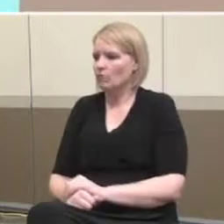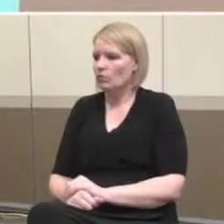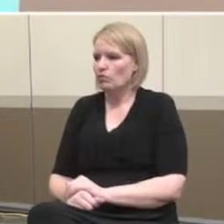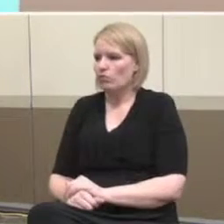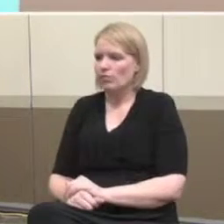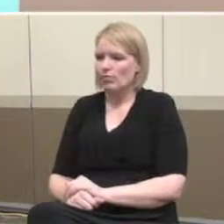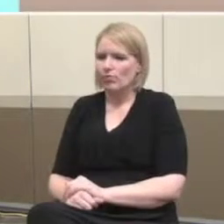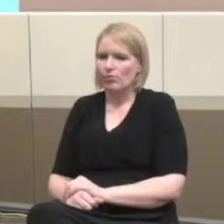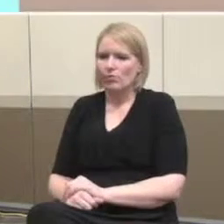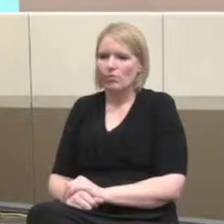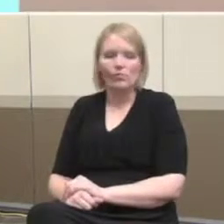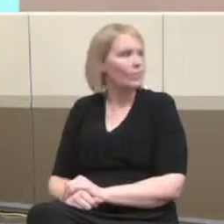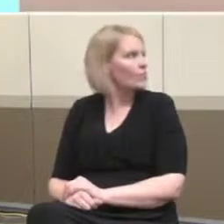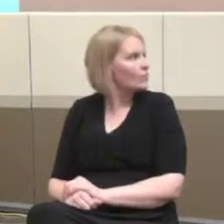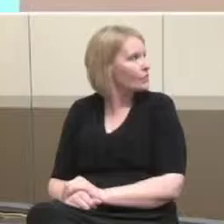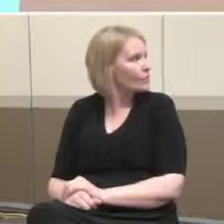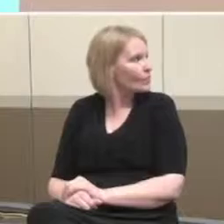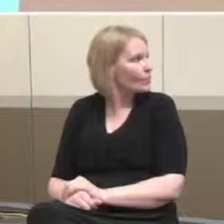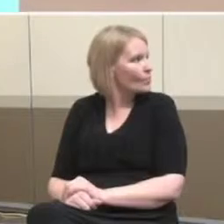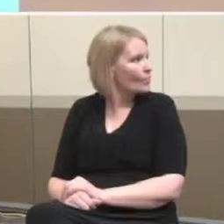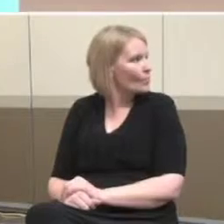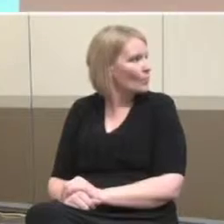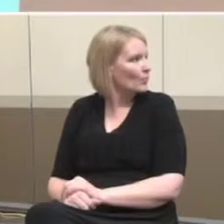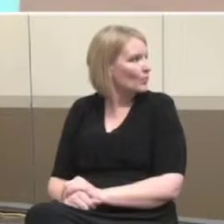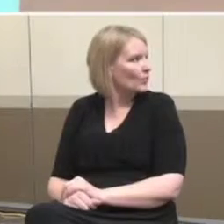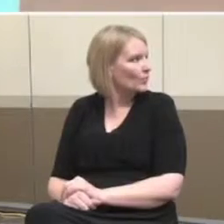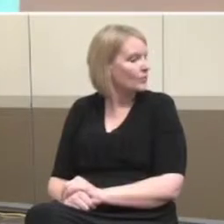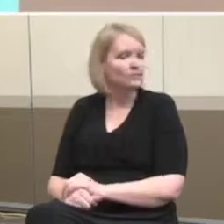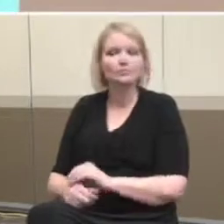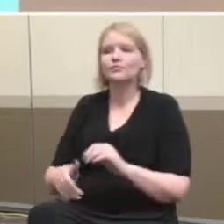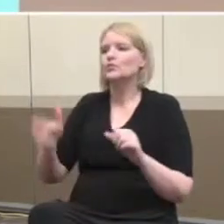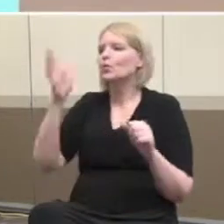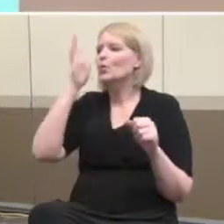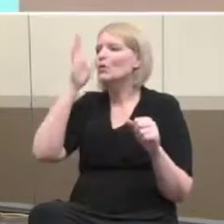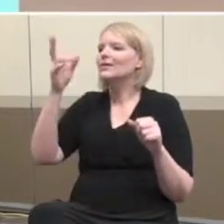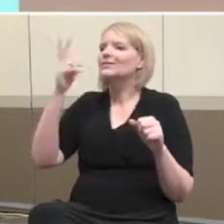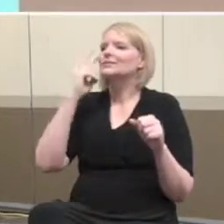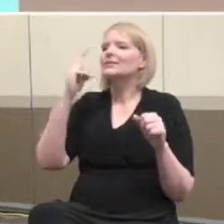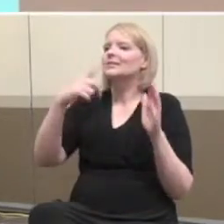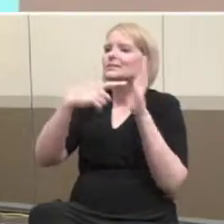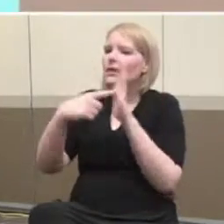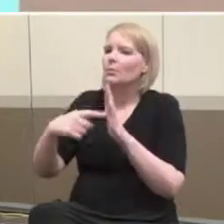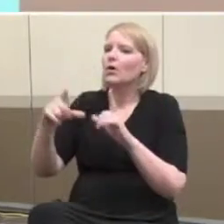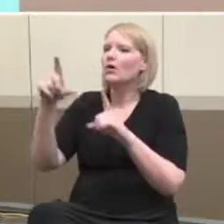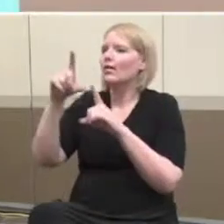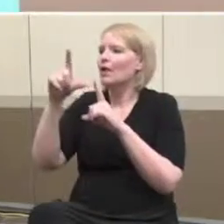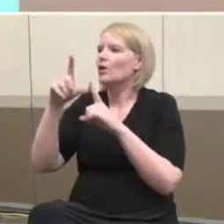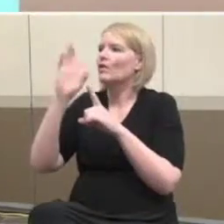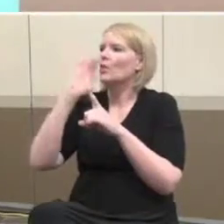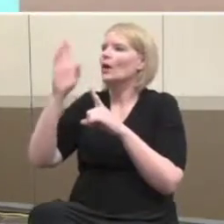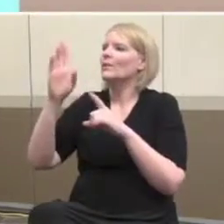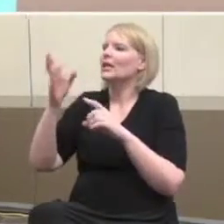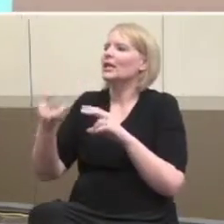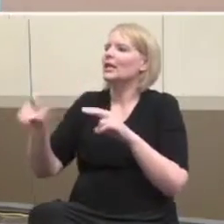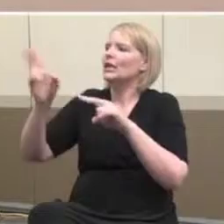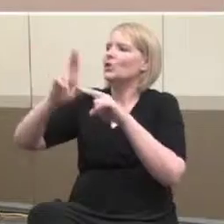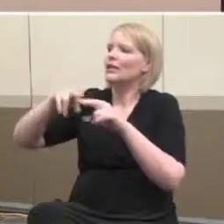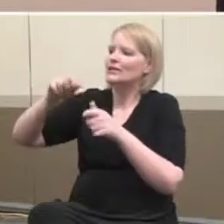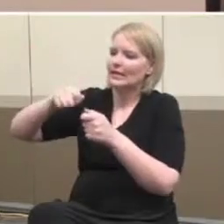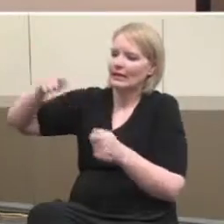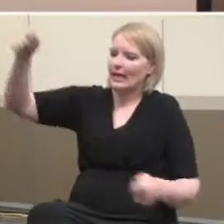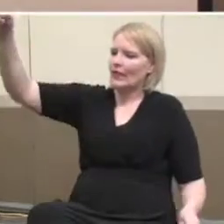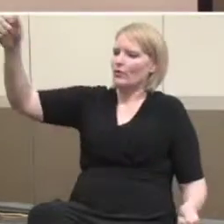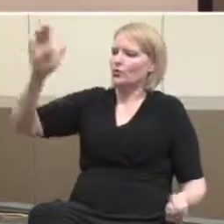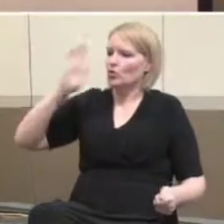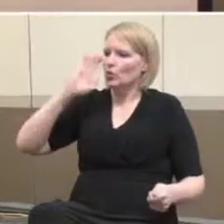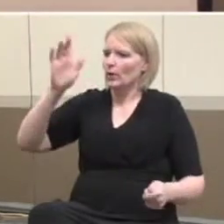symbols that you know as letters and numbers are going to come up on the screen, and they're going to be increasing length. You need to write down what